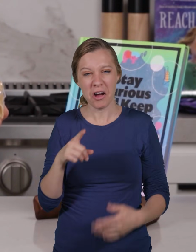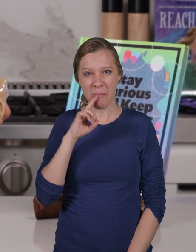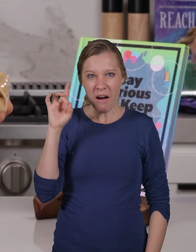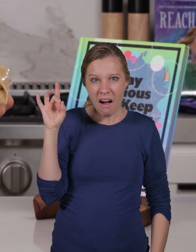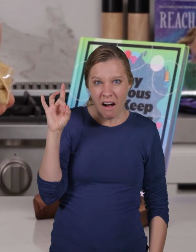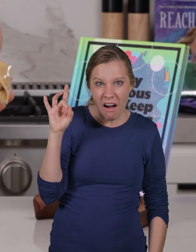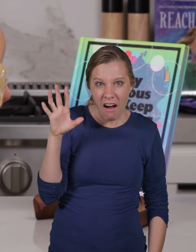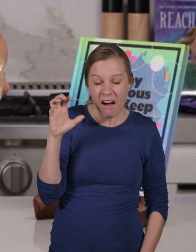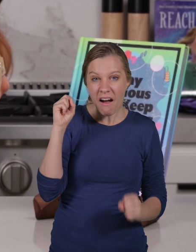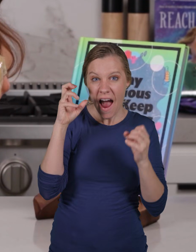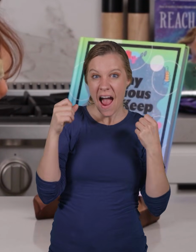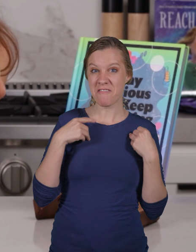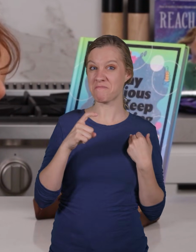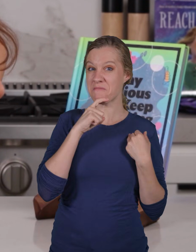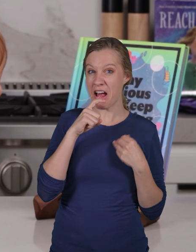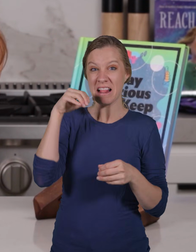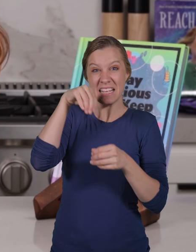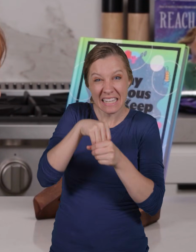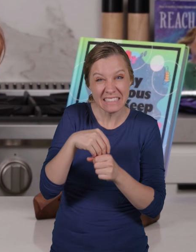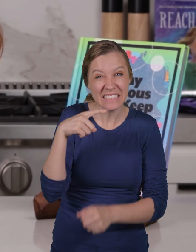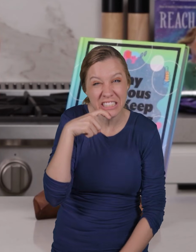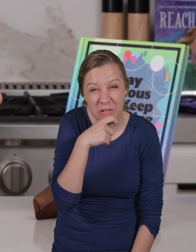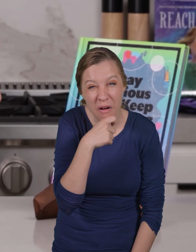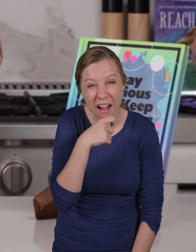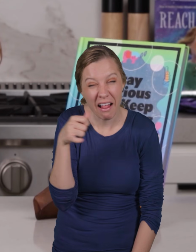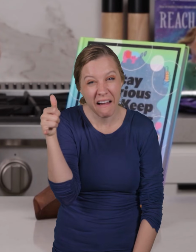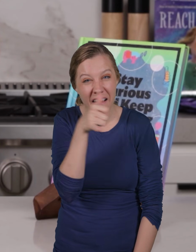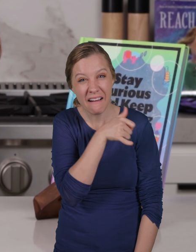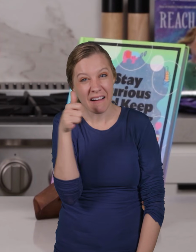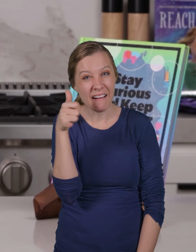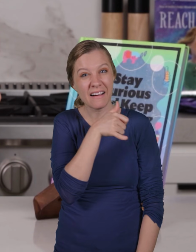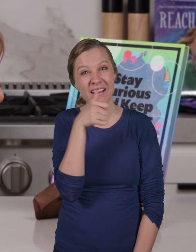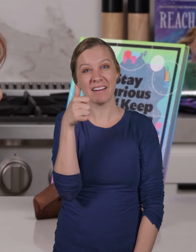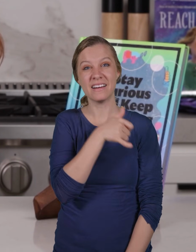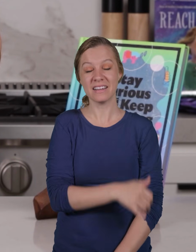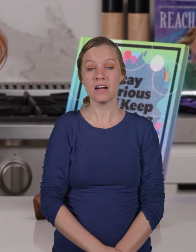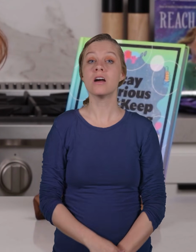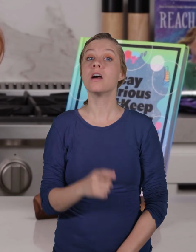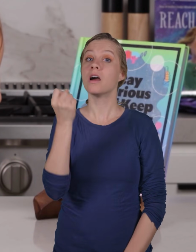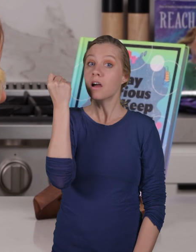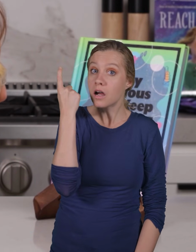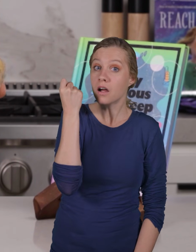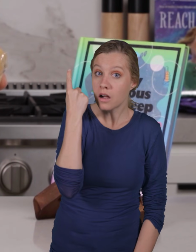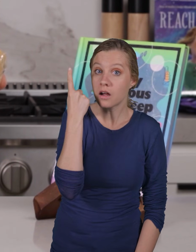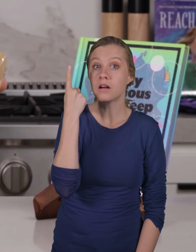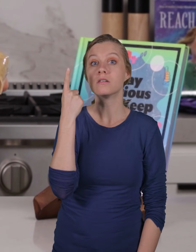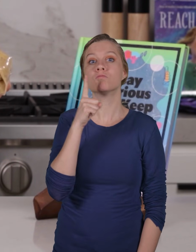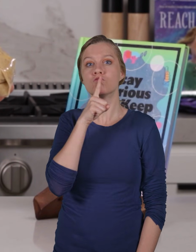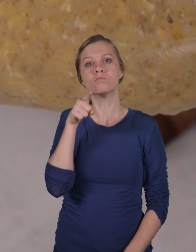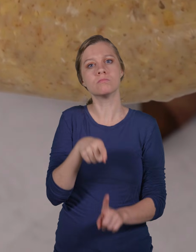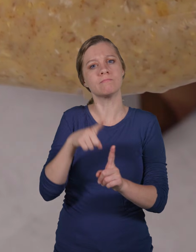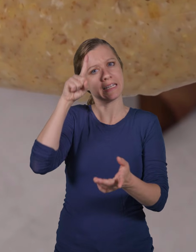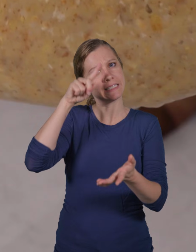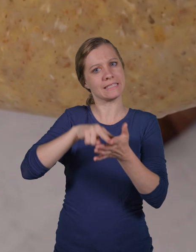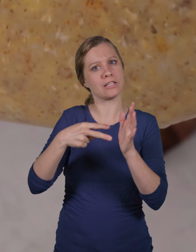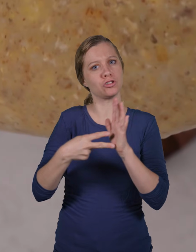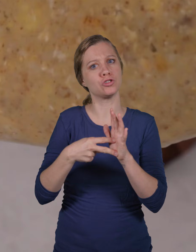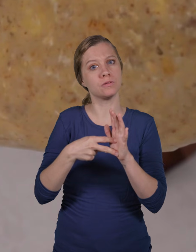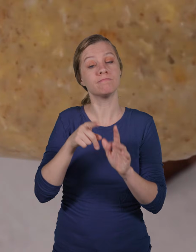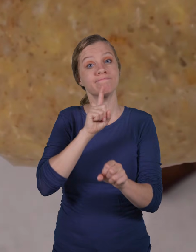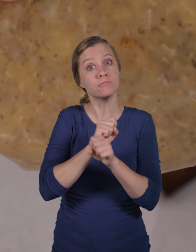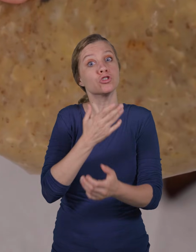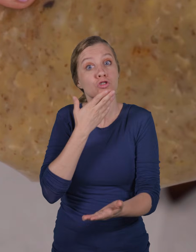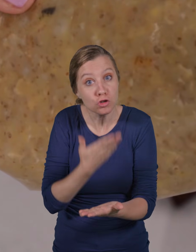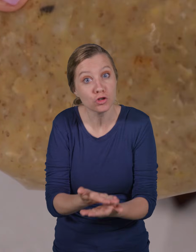filings. It's so wild to me that we have metal in our cereals, but here's the thing. That's